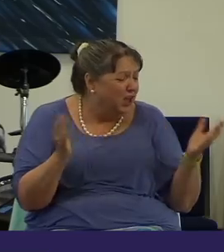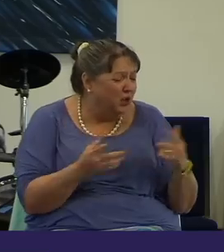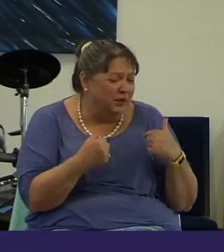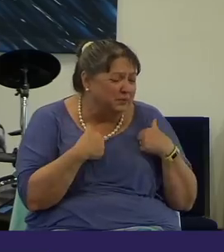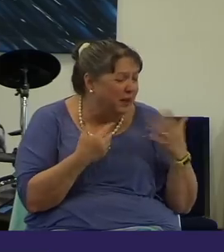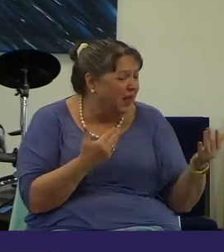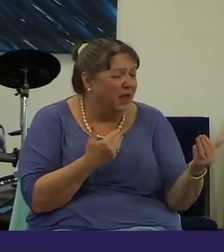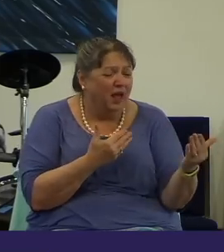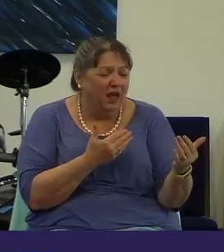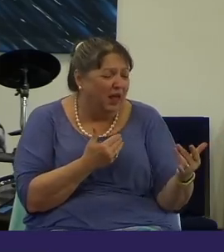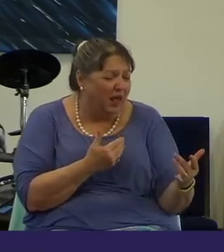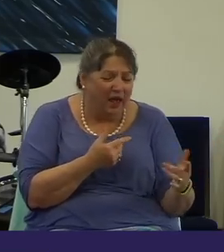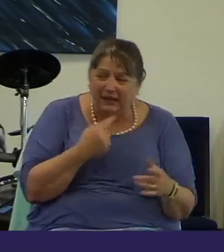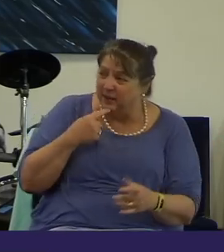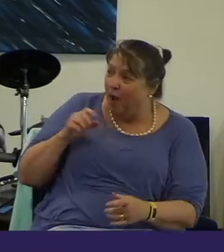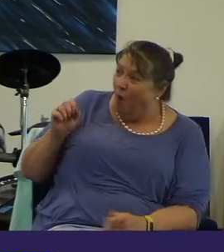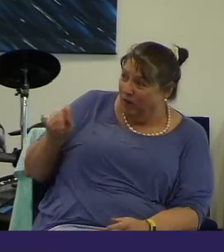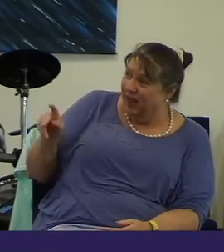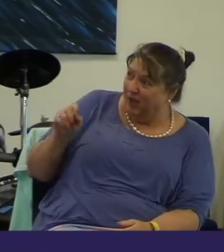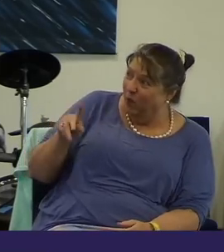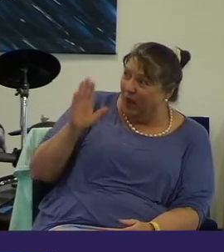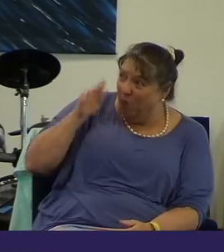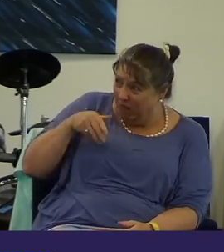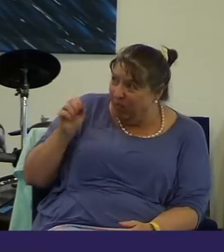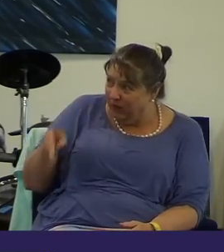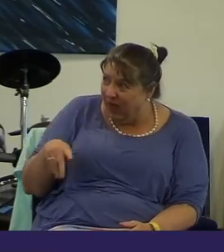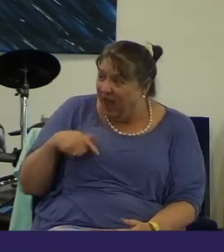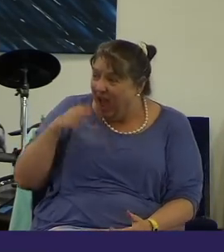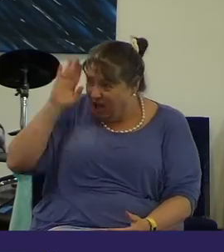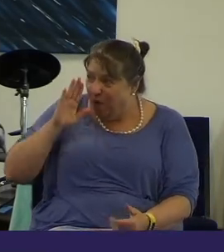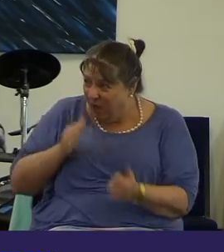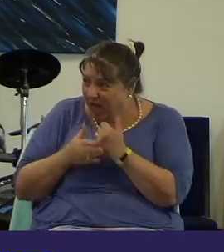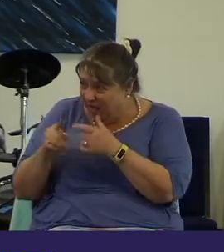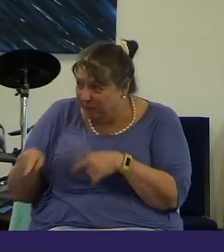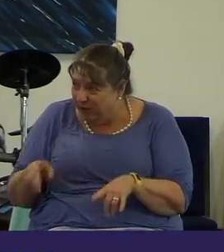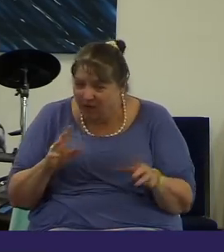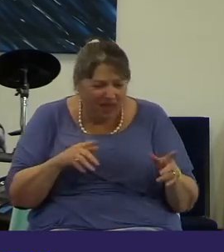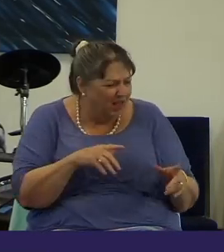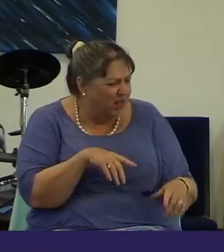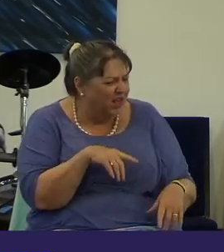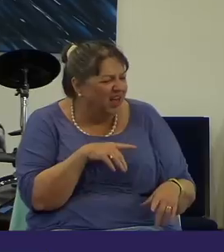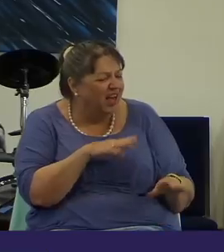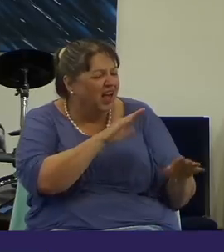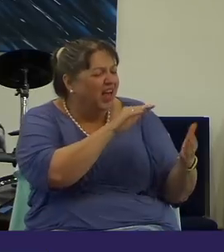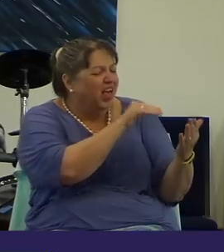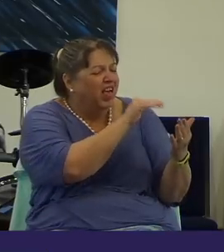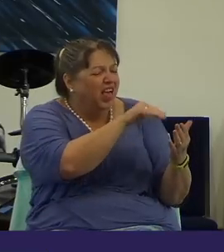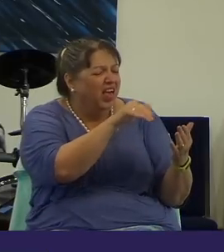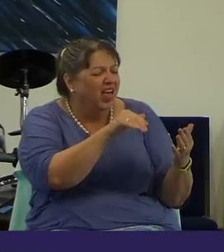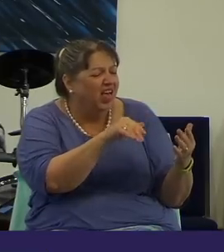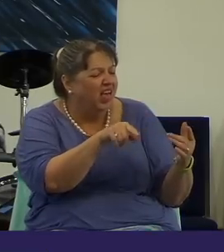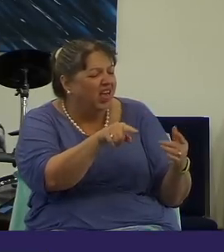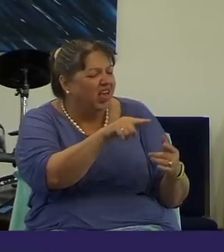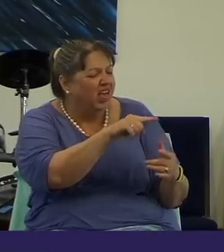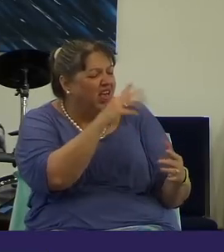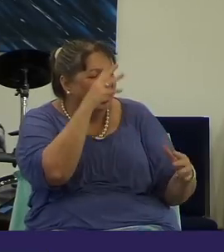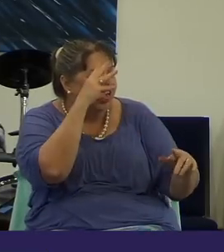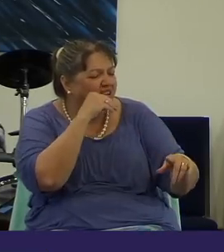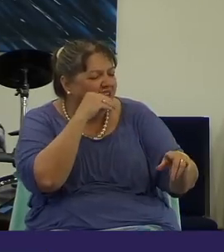someone to say to him, God will take you through. God will deliver you. God will take you to remember his promise. But he could find no